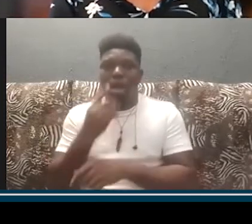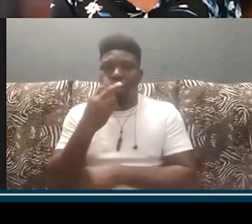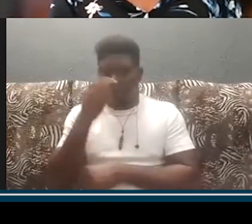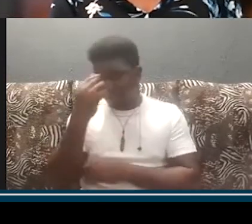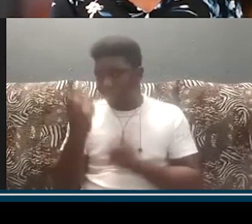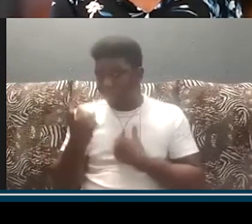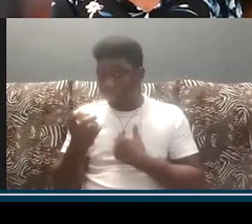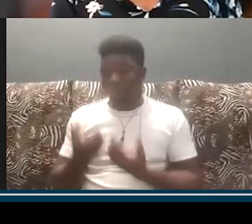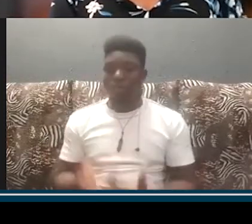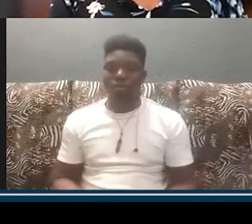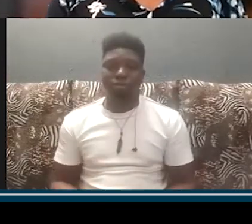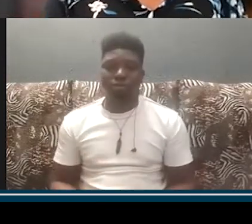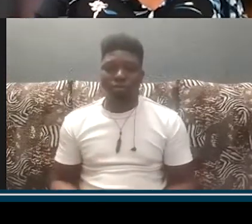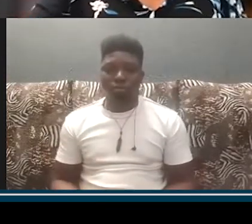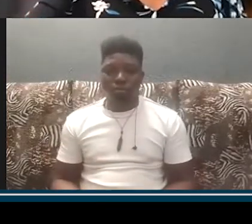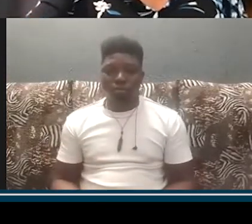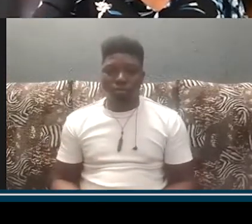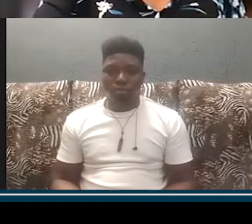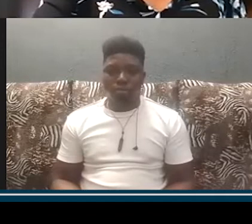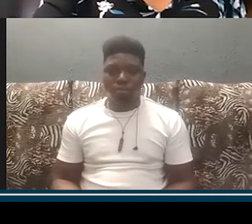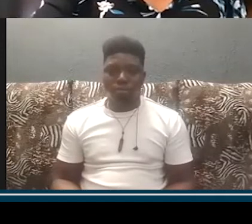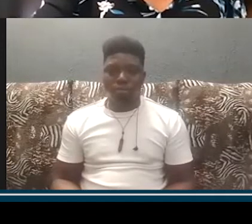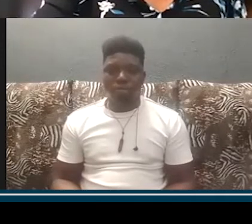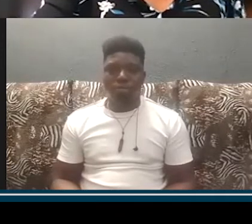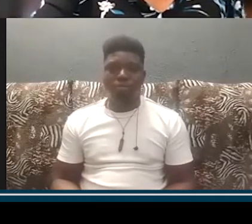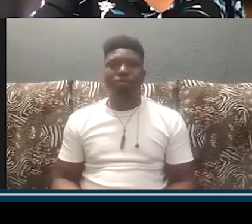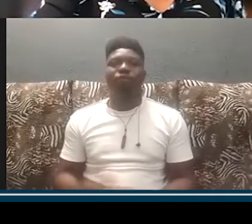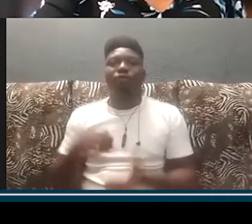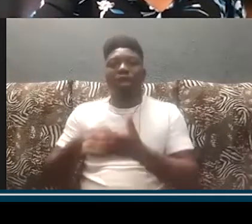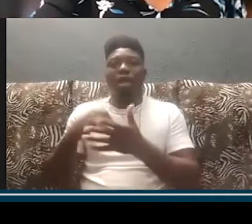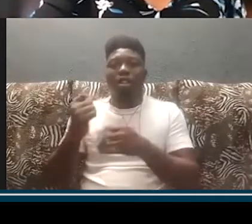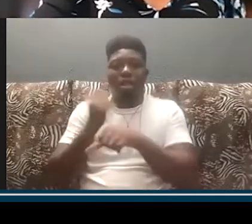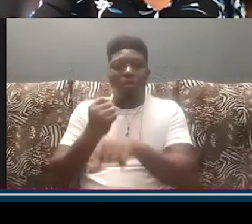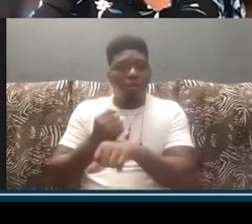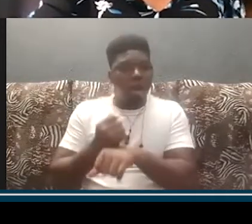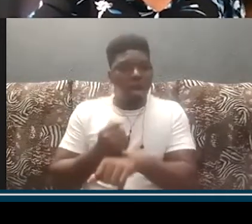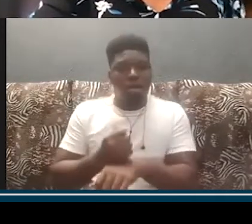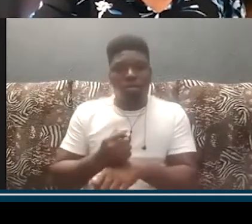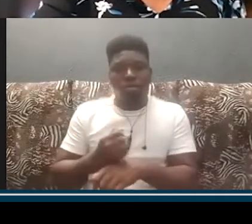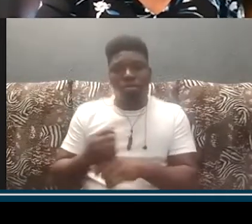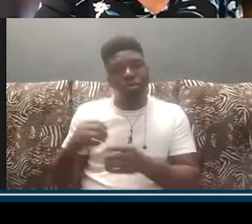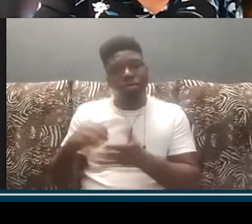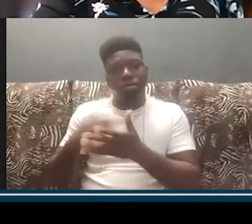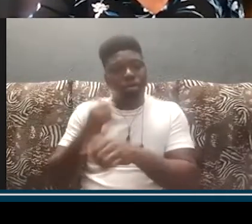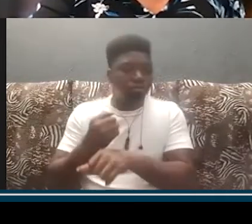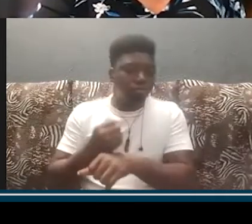Yes. and the work advocacy work I'm doing now is